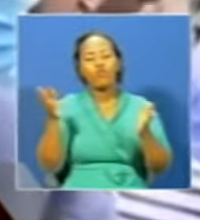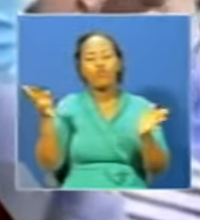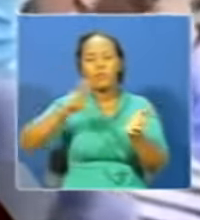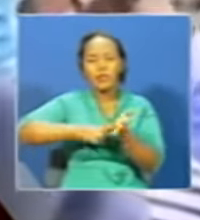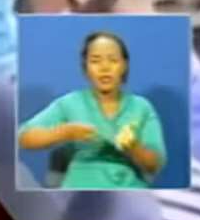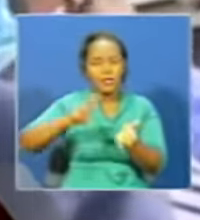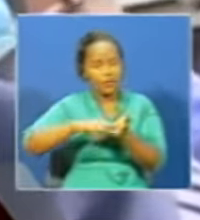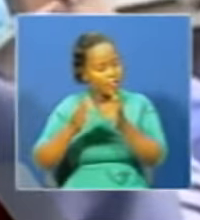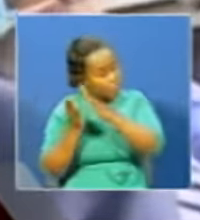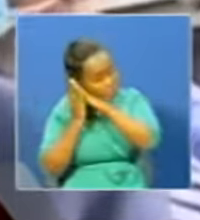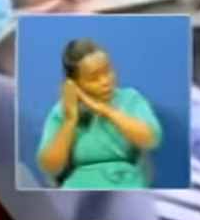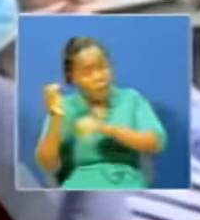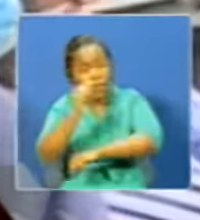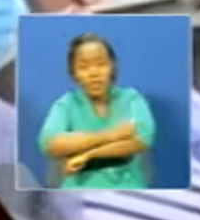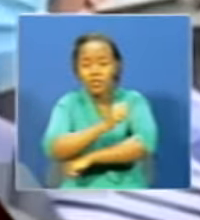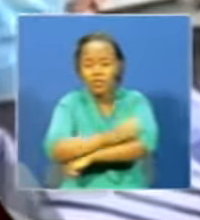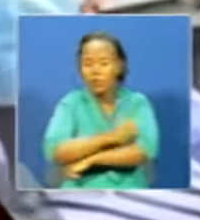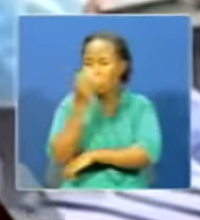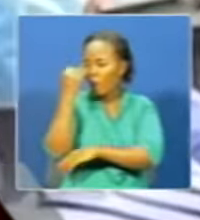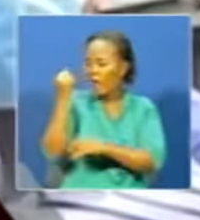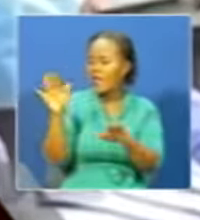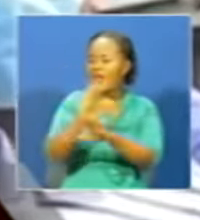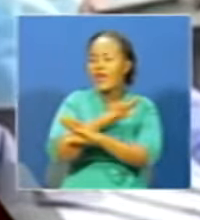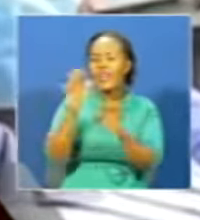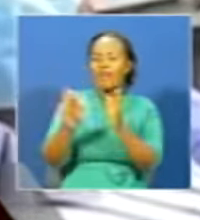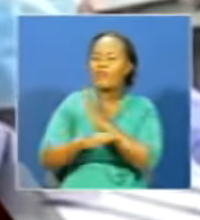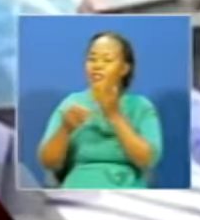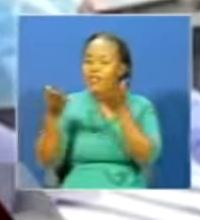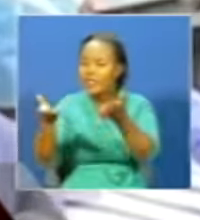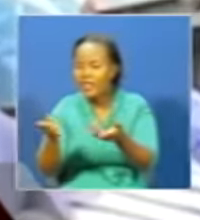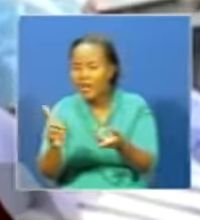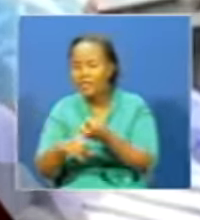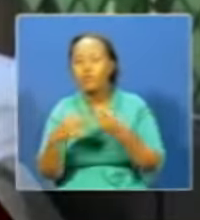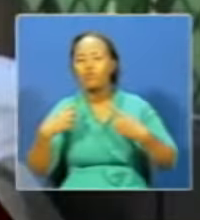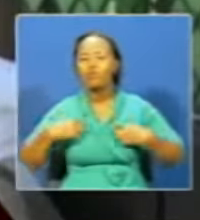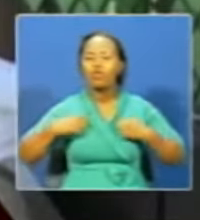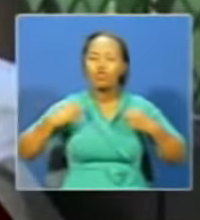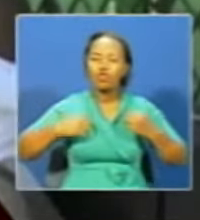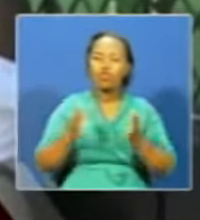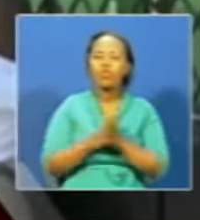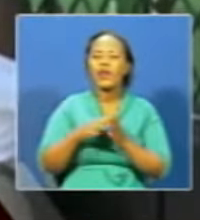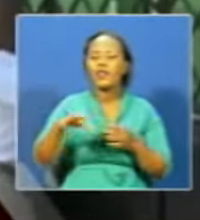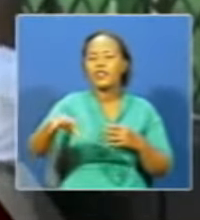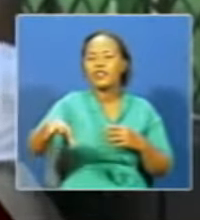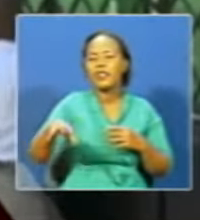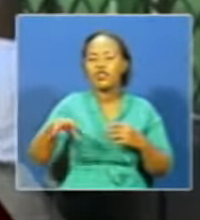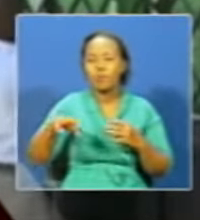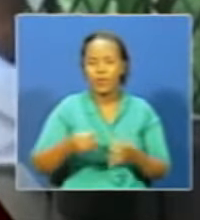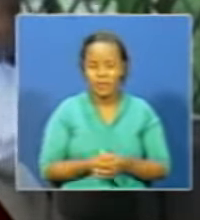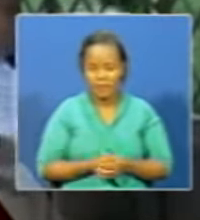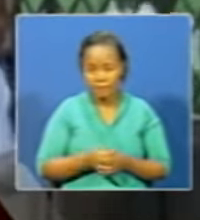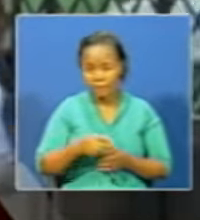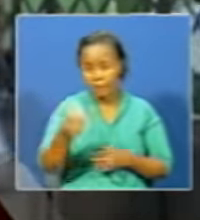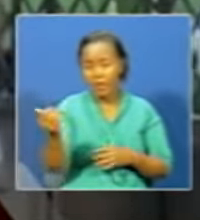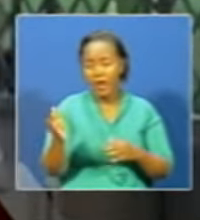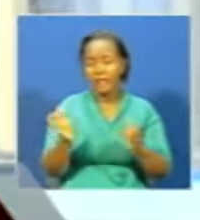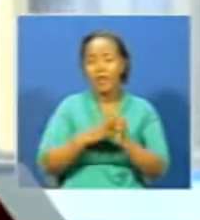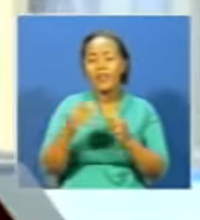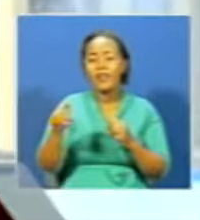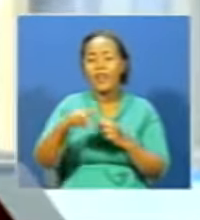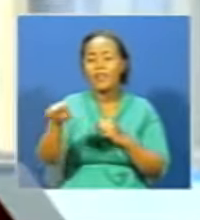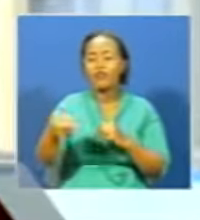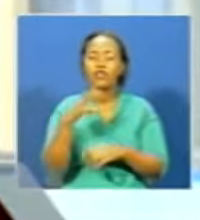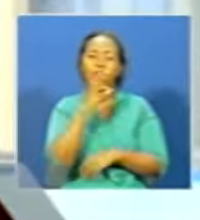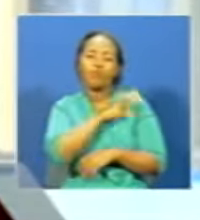where everything is catered for, including school uniform and transport. Another 9,000 children will benefit in the next school